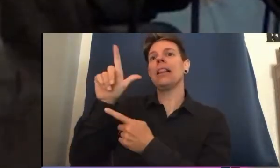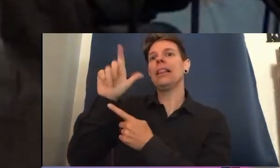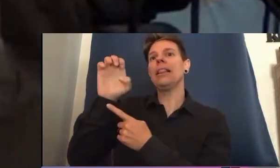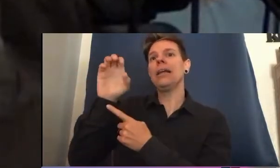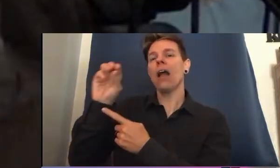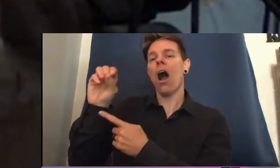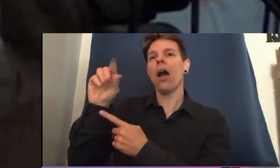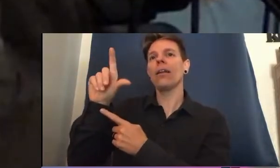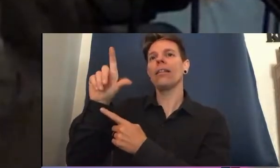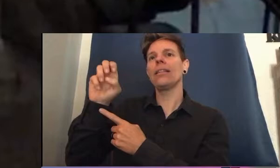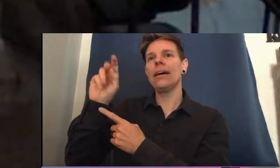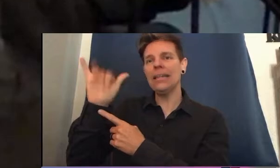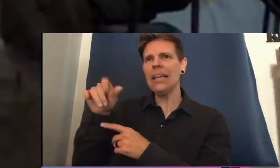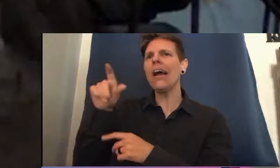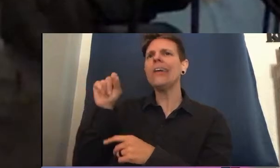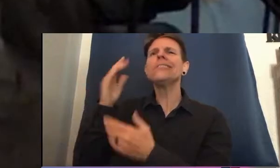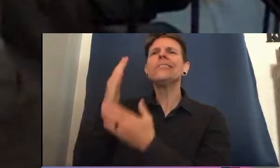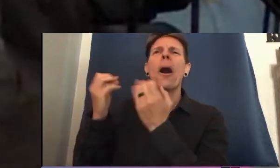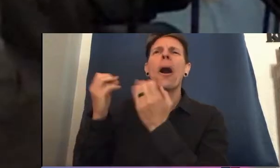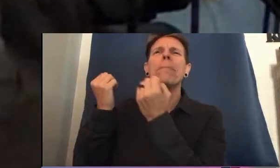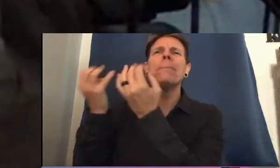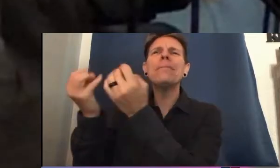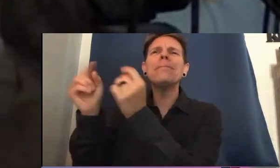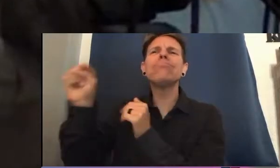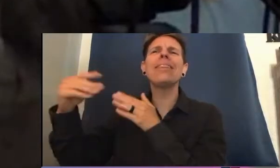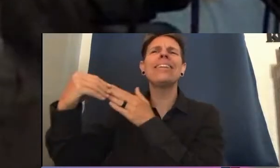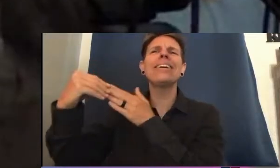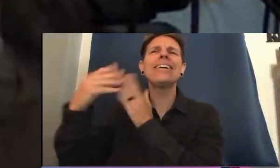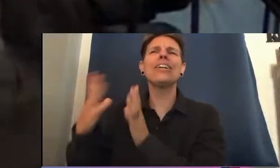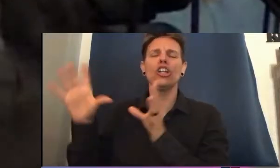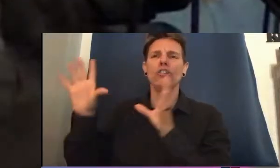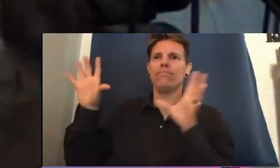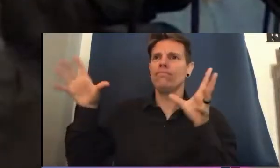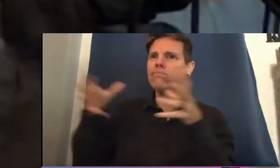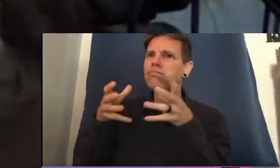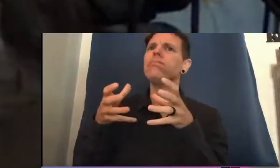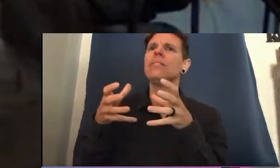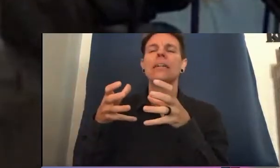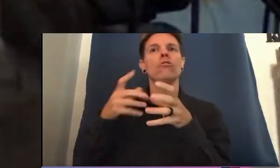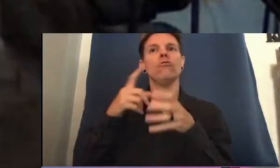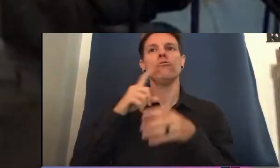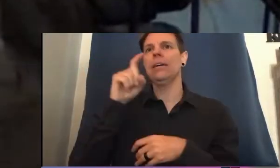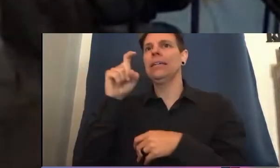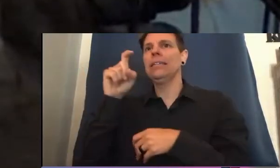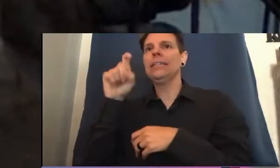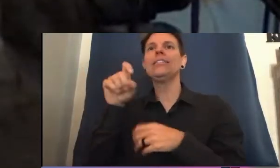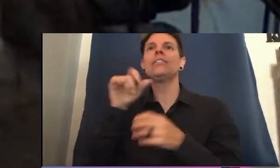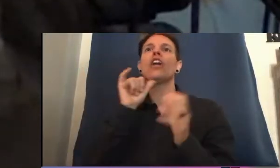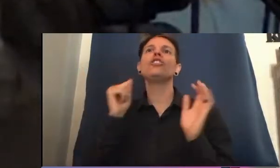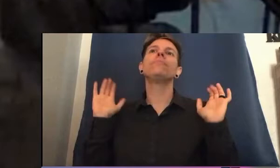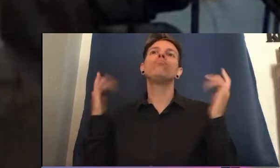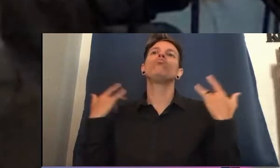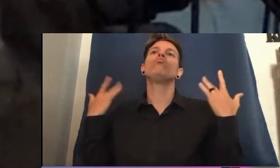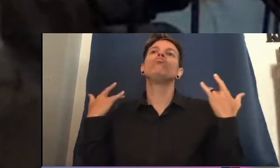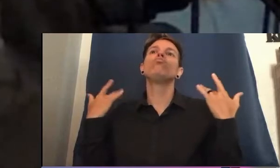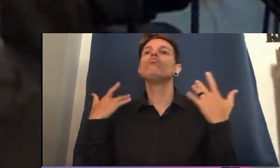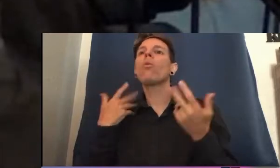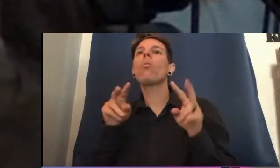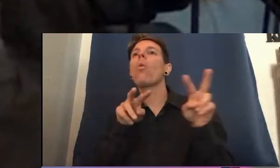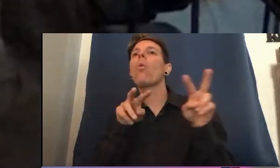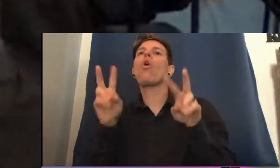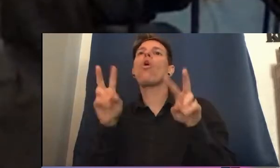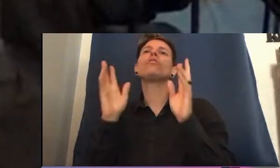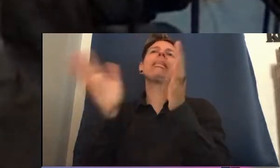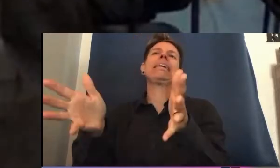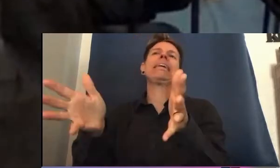So this is something that we need to not let up on. And that we need to continue to focus on. And I did want to